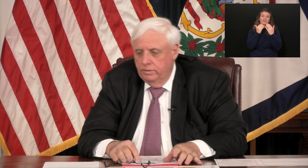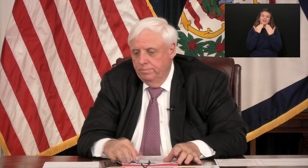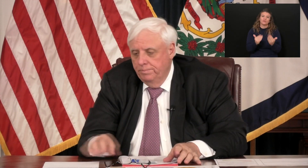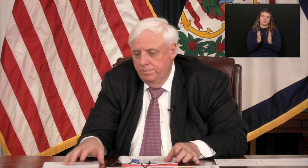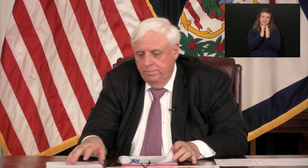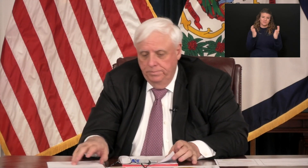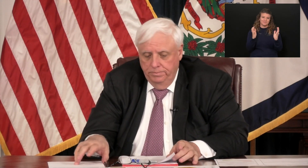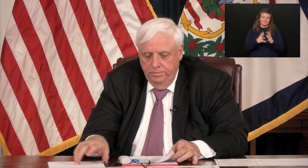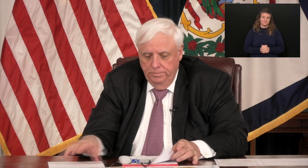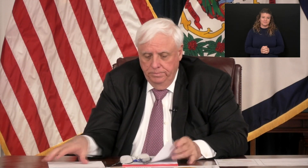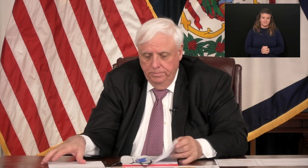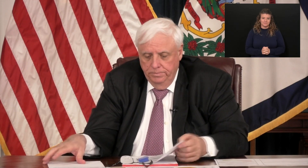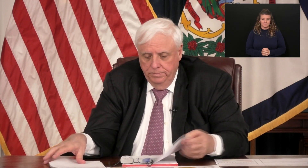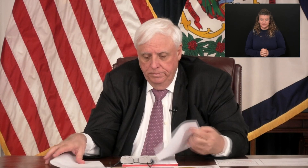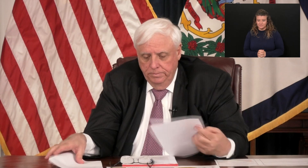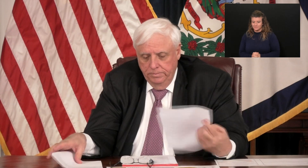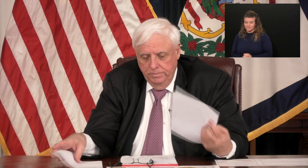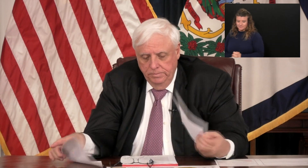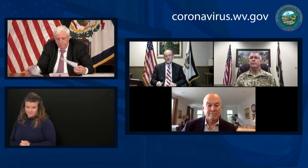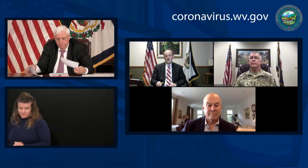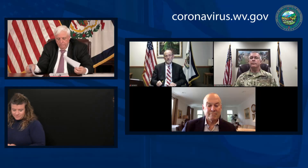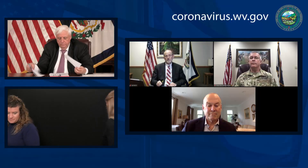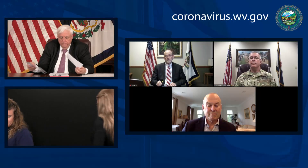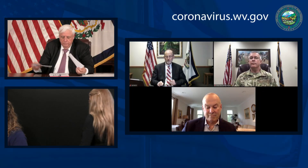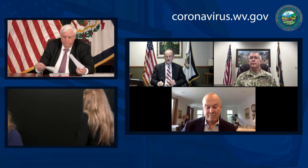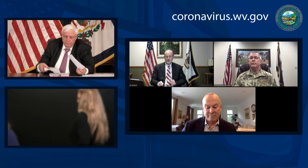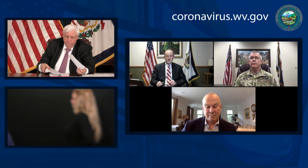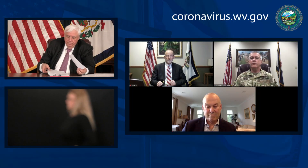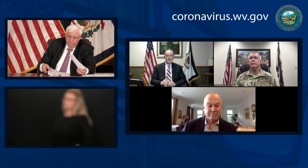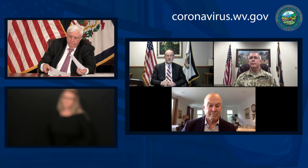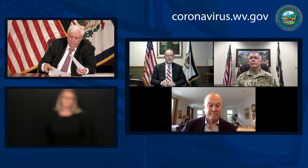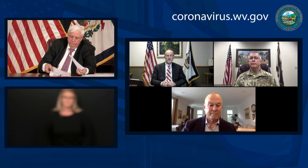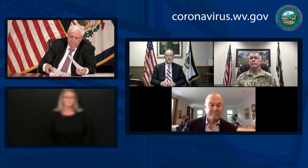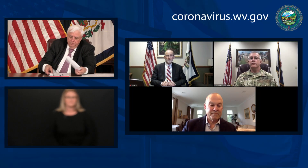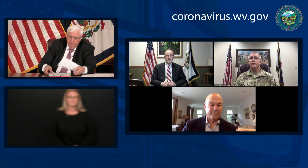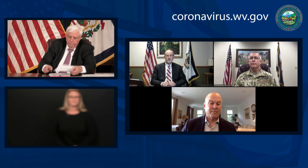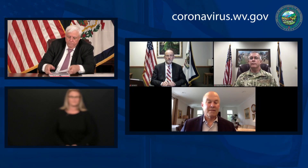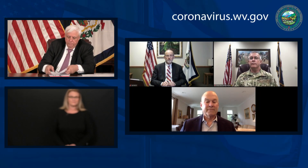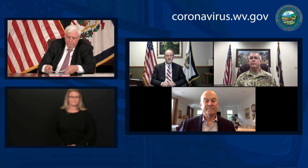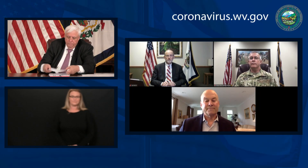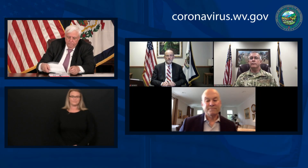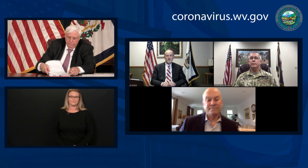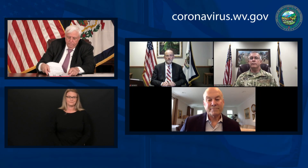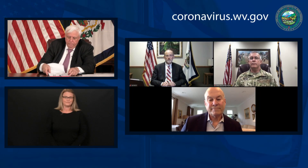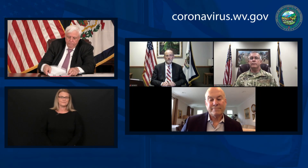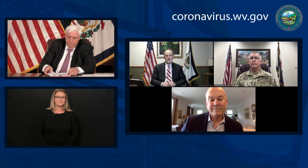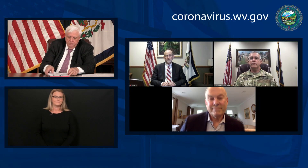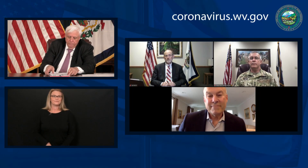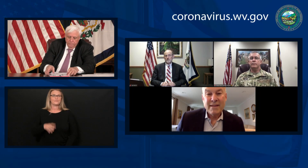much. Thank you, Governor. Let's now go to Dr. Clay Marsh, our coronavirus czar.